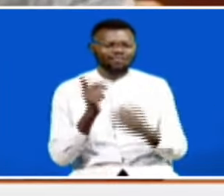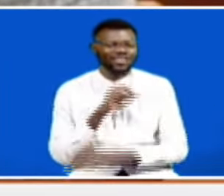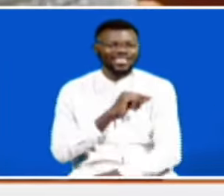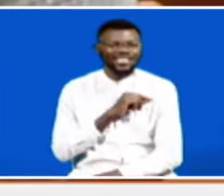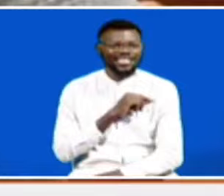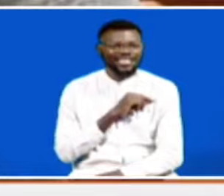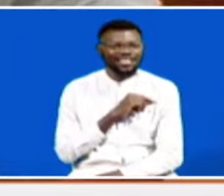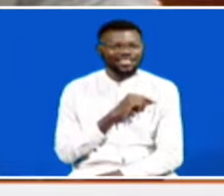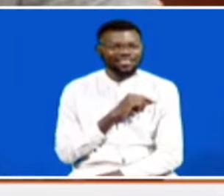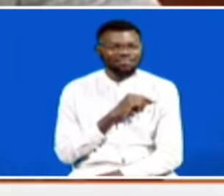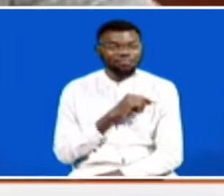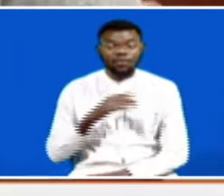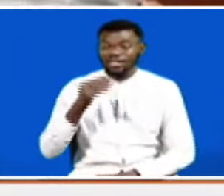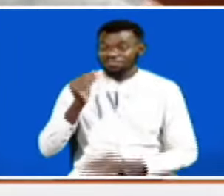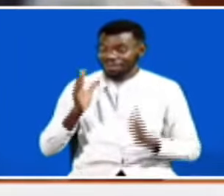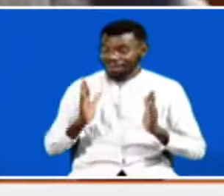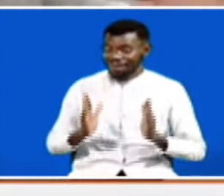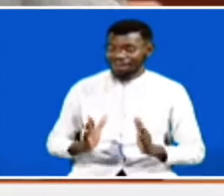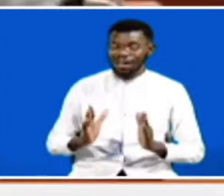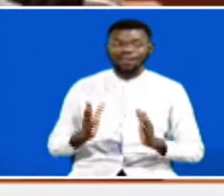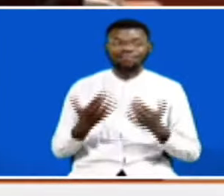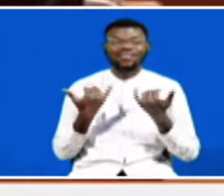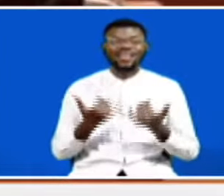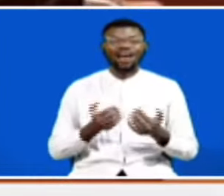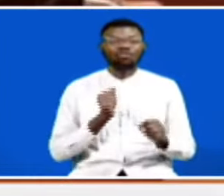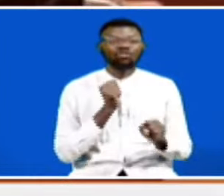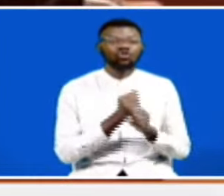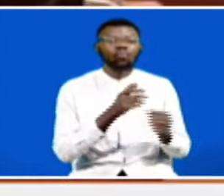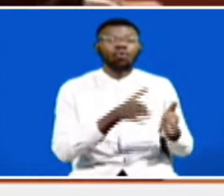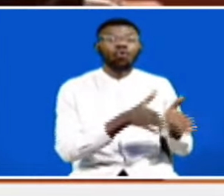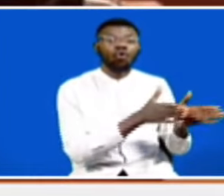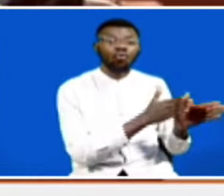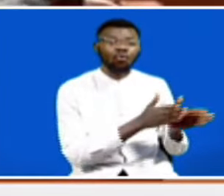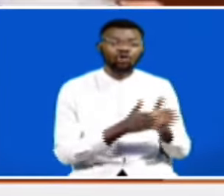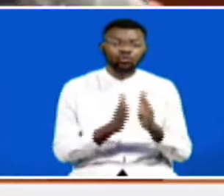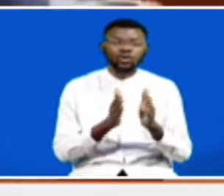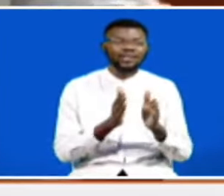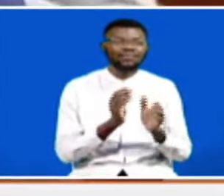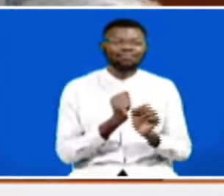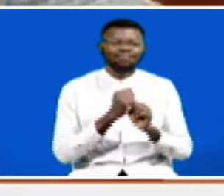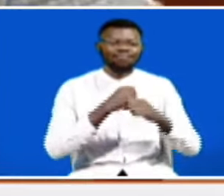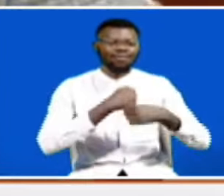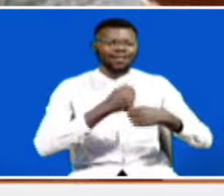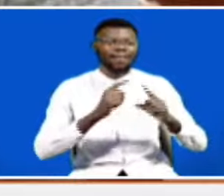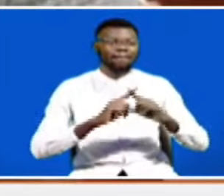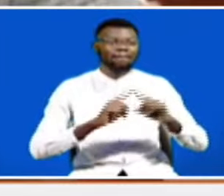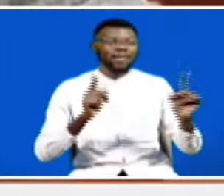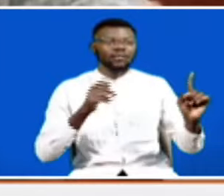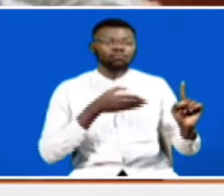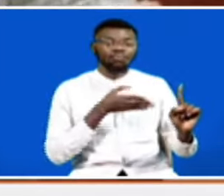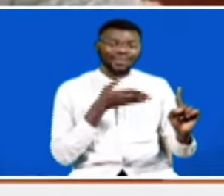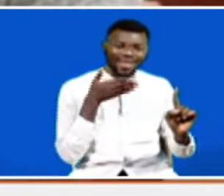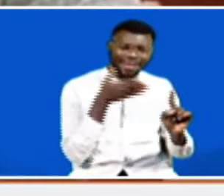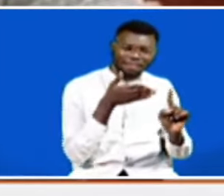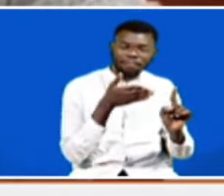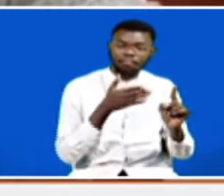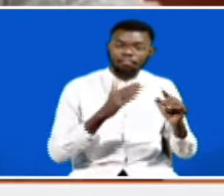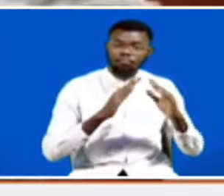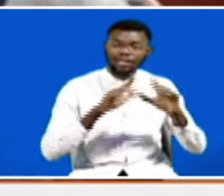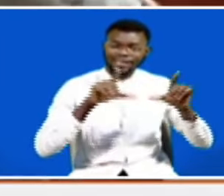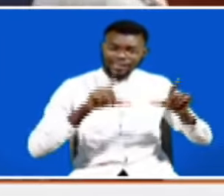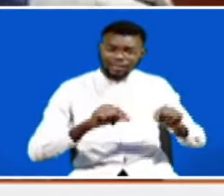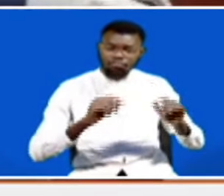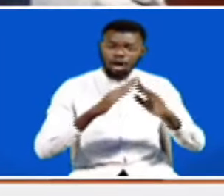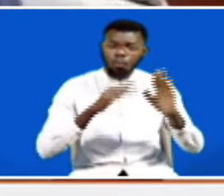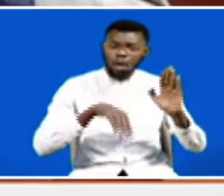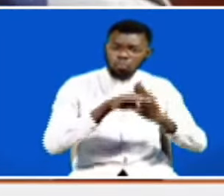Speaker. So, Mr. Speaker, even as we create jobs, we are looking forward to rolling out this affordable housing,